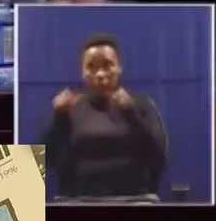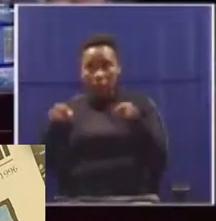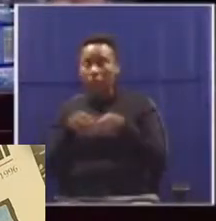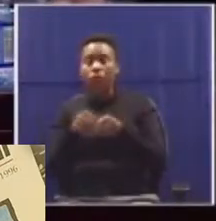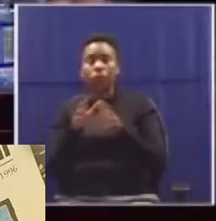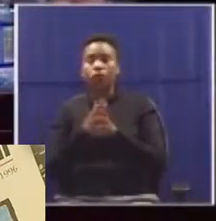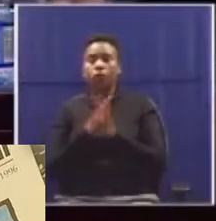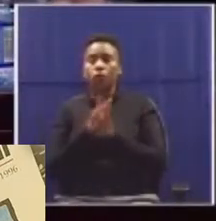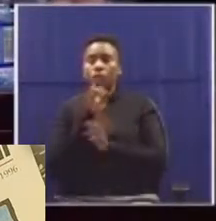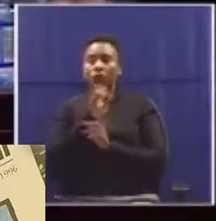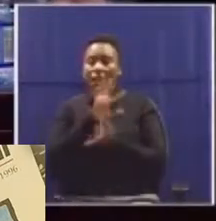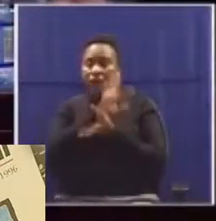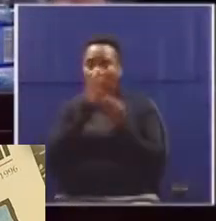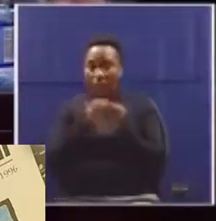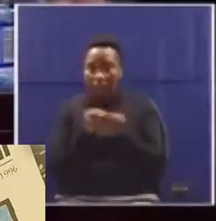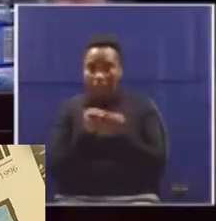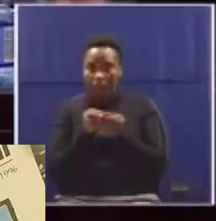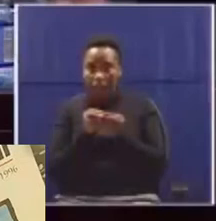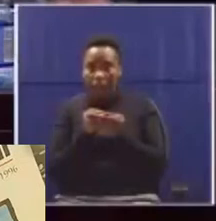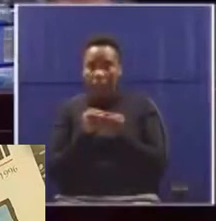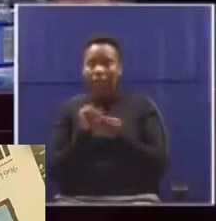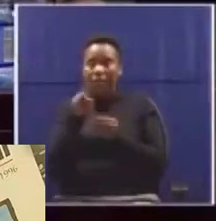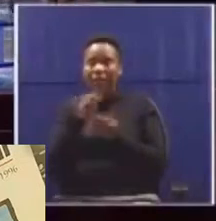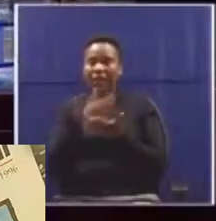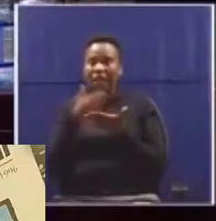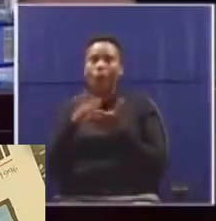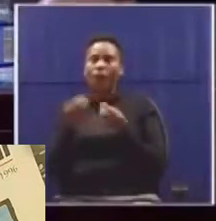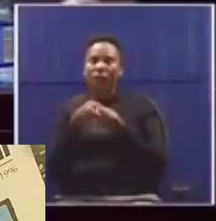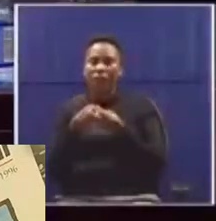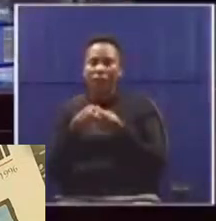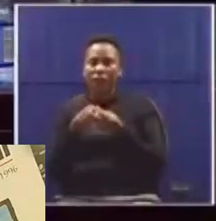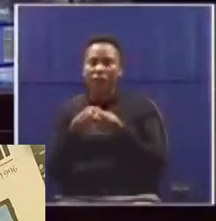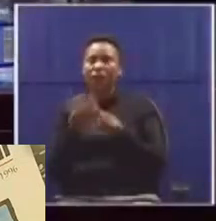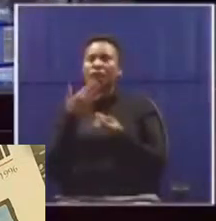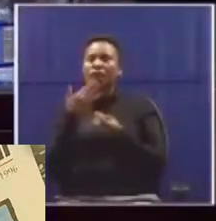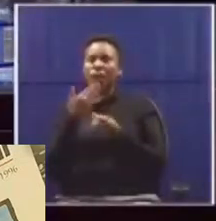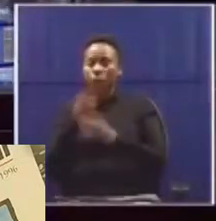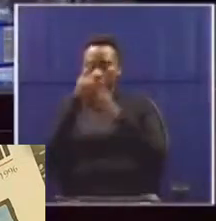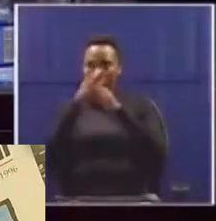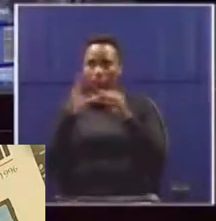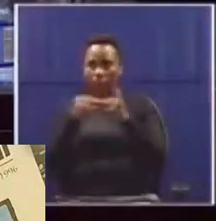work these are but some of them thank you very much